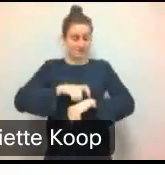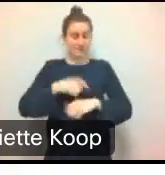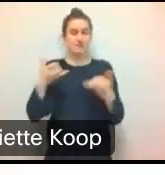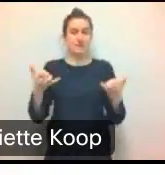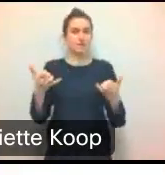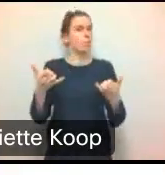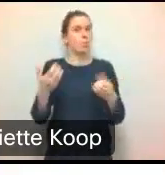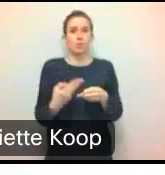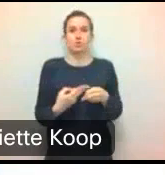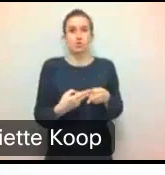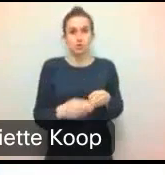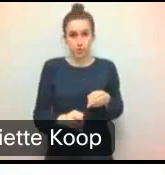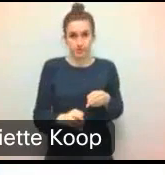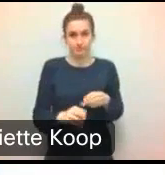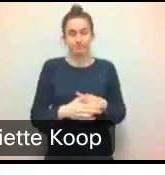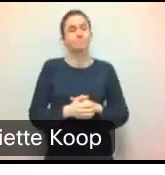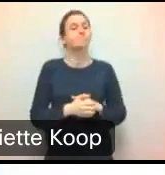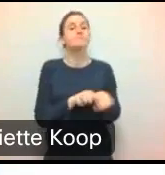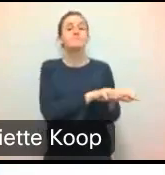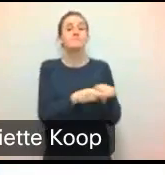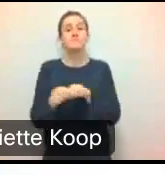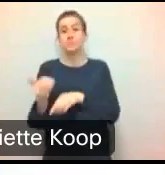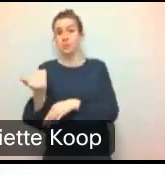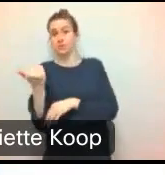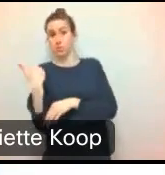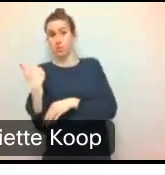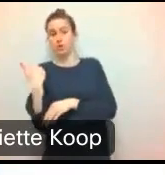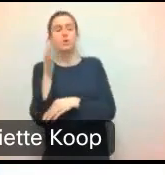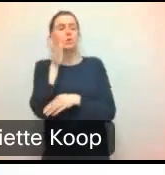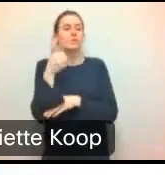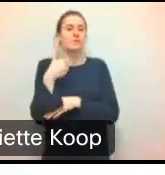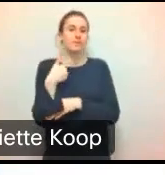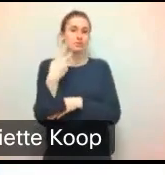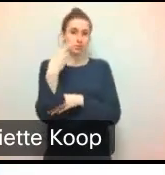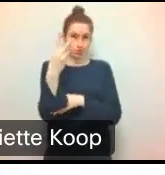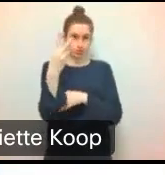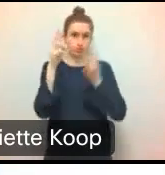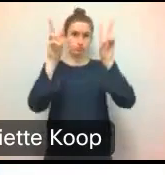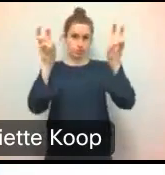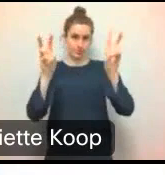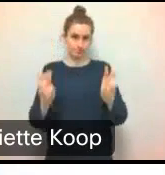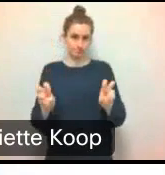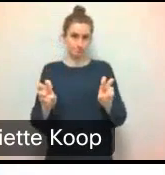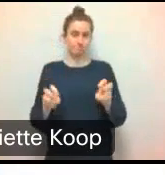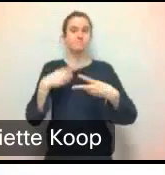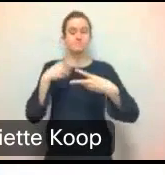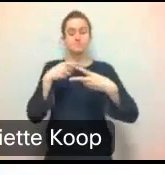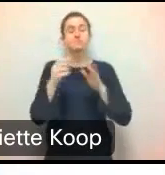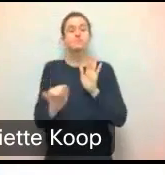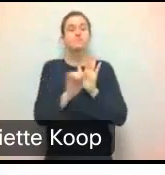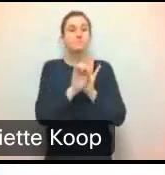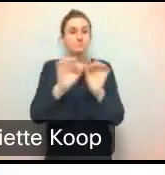So much like I did last time, I split it up into two parts. So we're going to identify the challenges